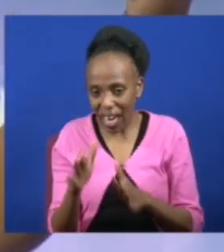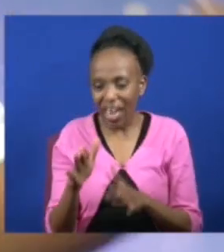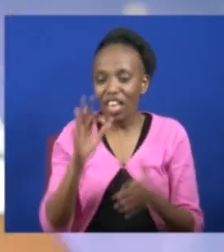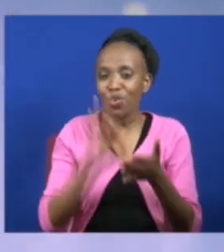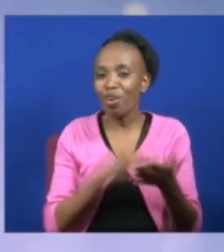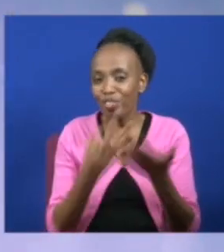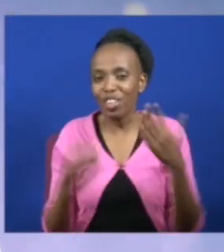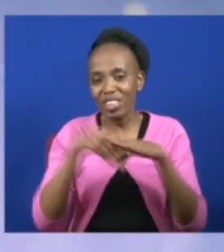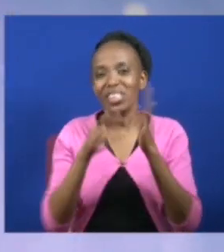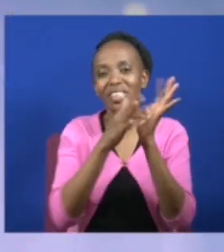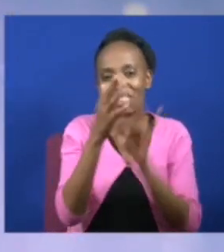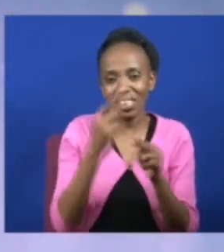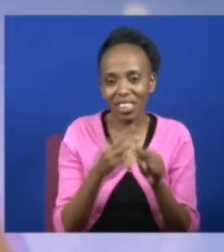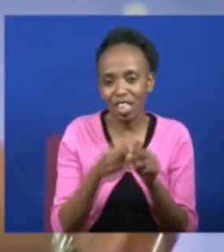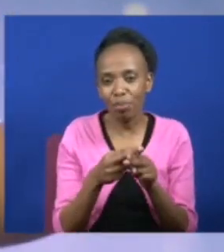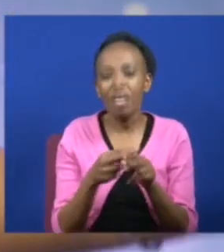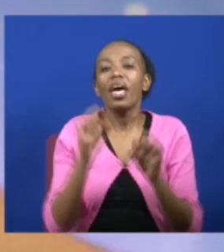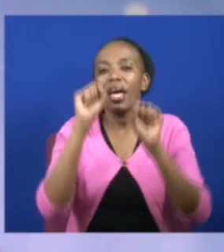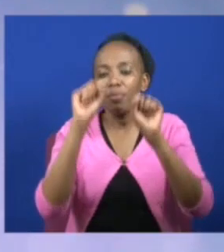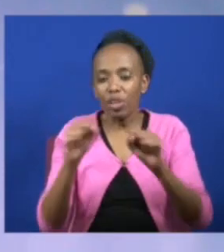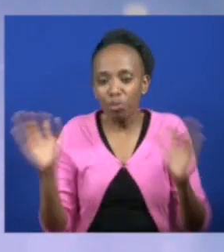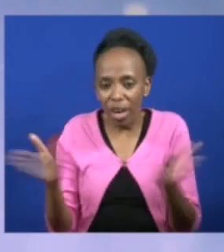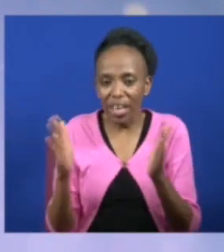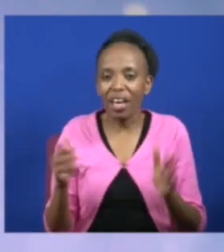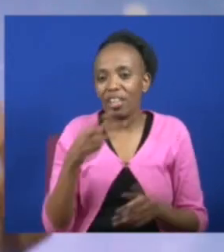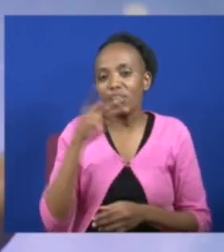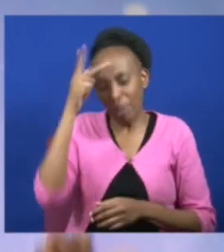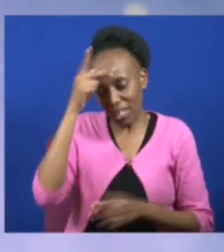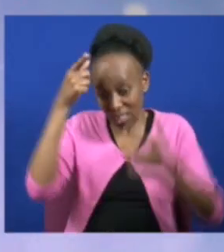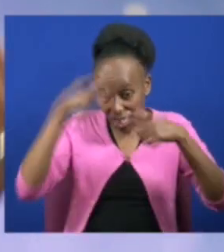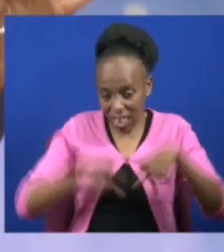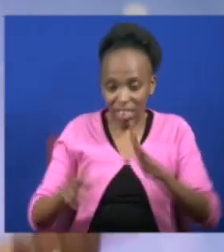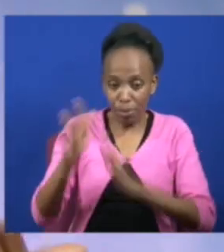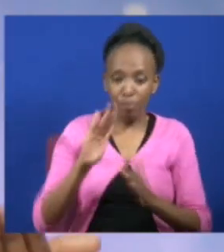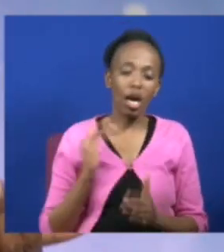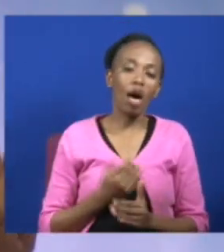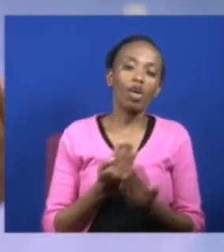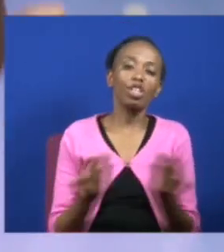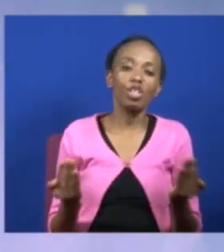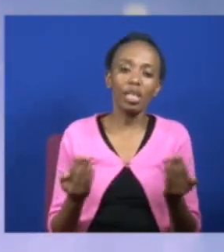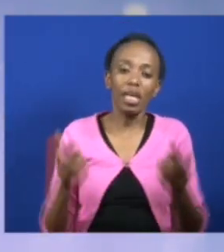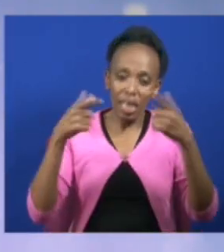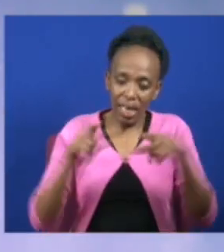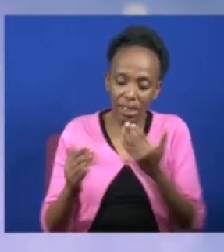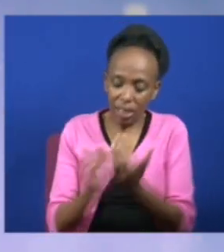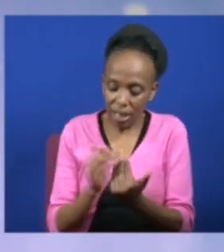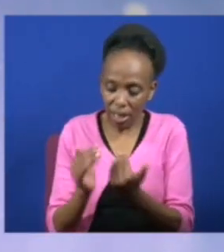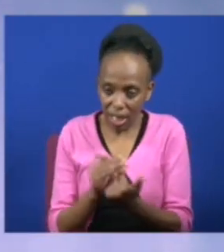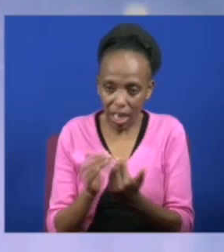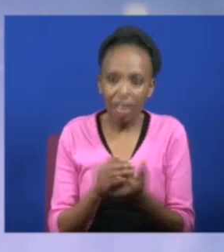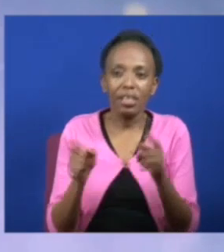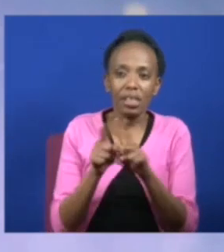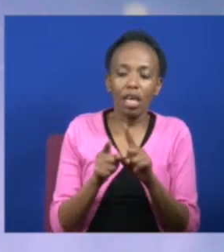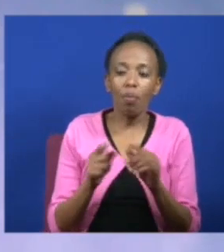are defeated in Jesus' name. And I would encourage parents, let's prepare our children. Let's nurture them.